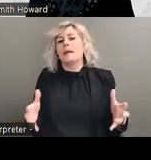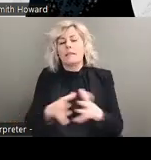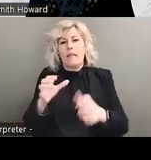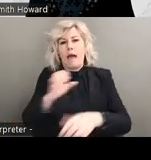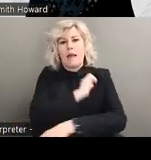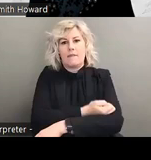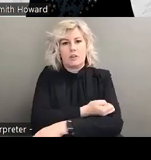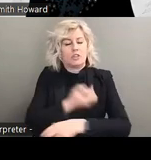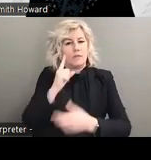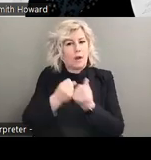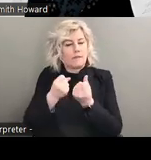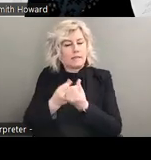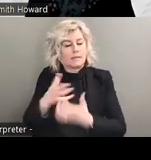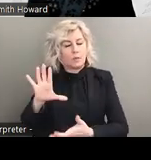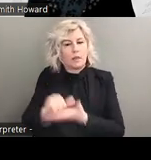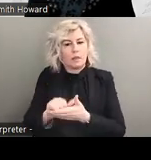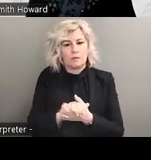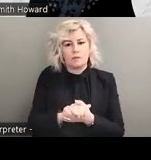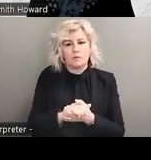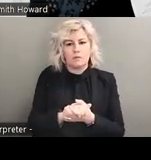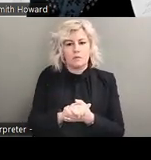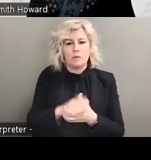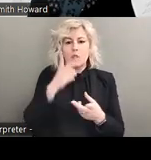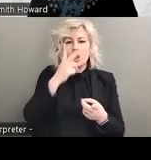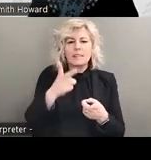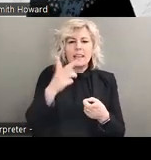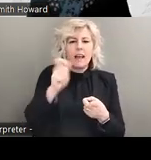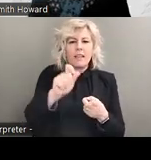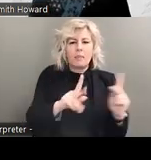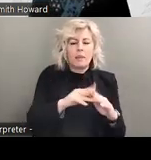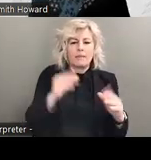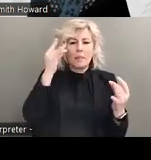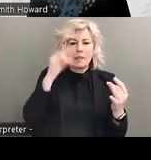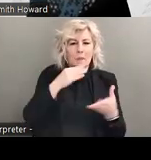part of advocates. Mm-hmm. Looks like other folks have some thoughts, so I'll stop talking there.